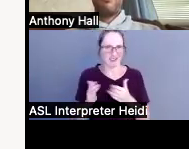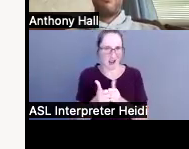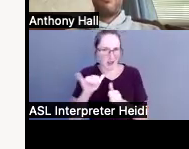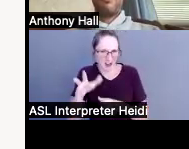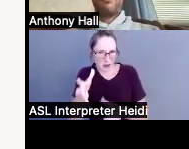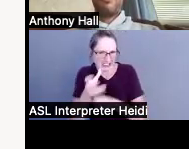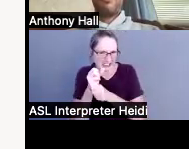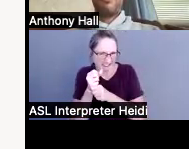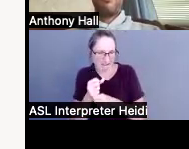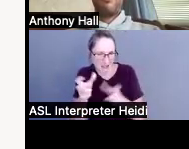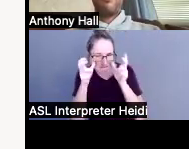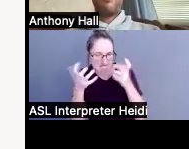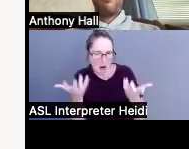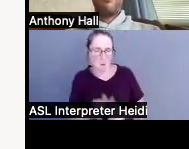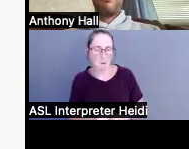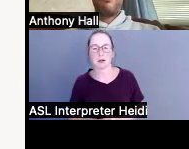received?